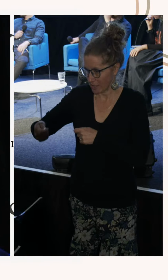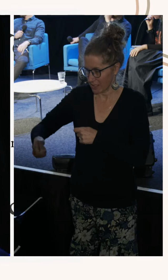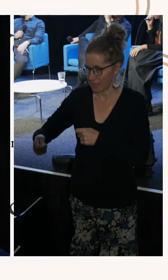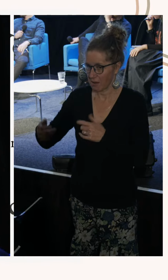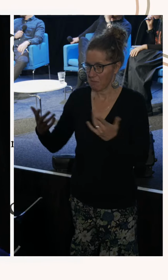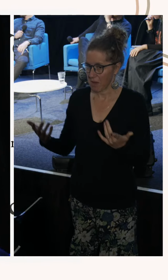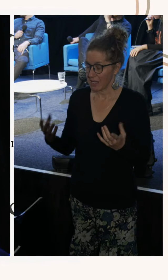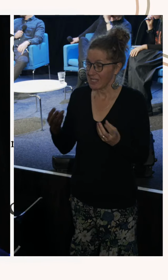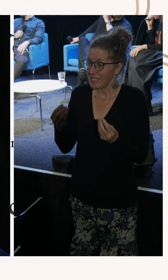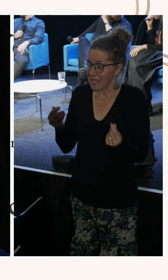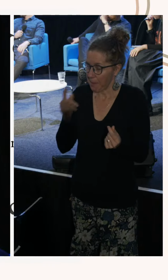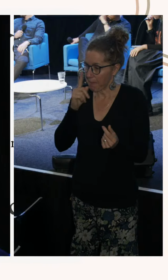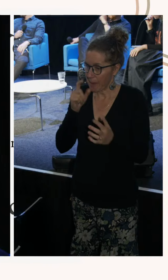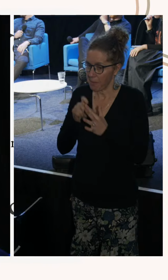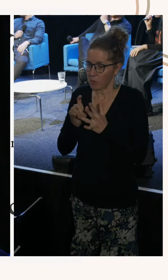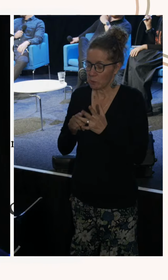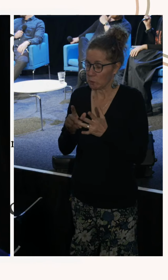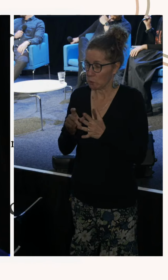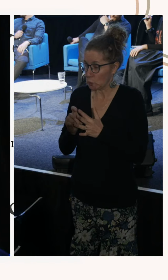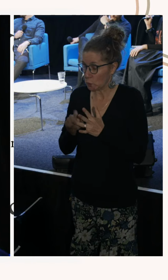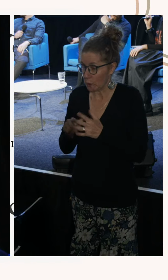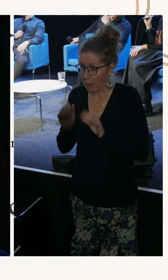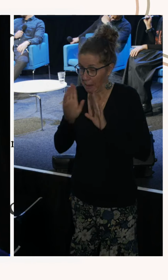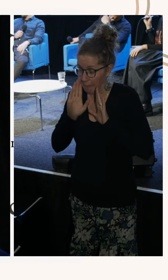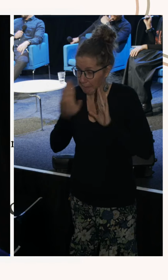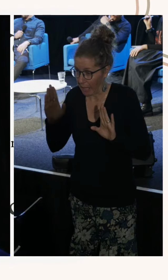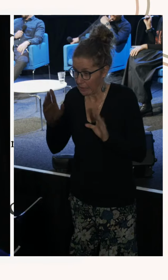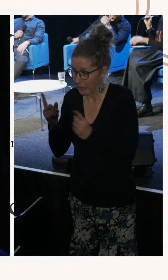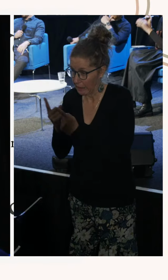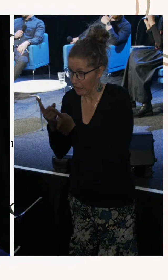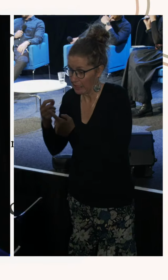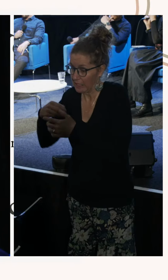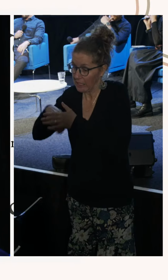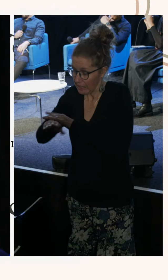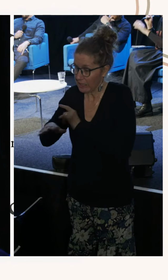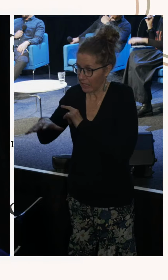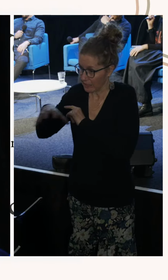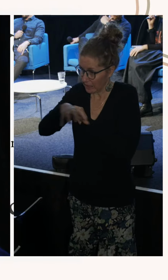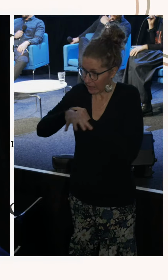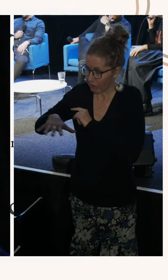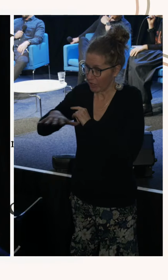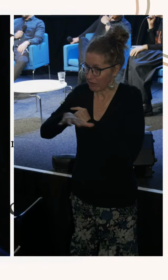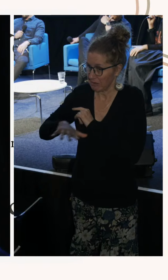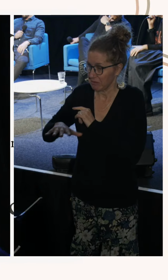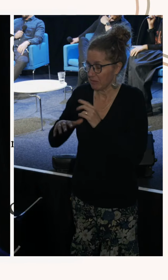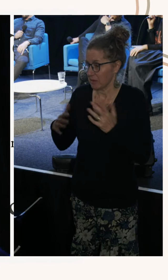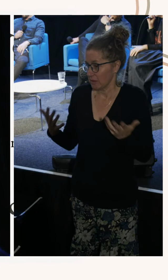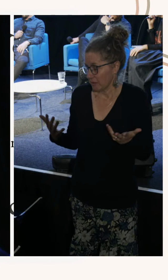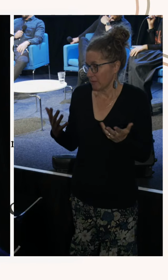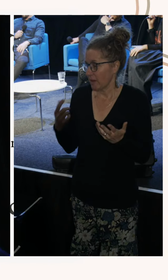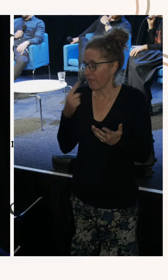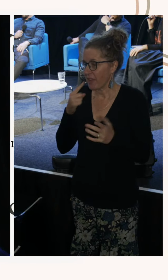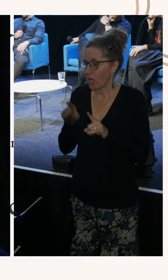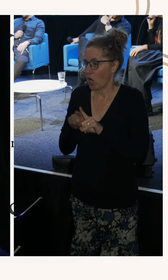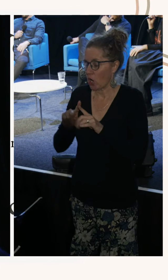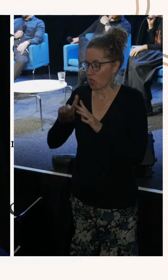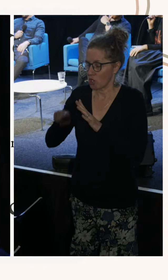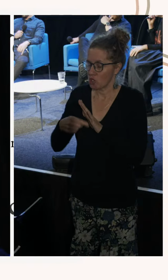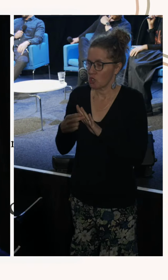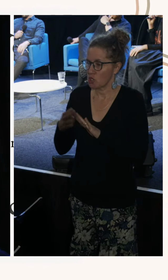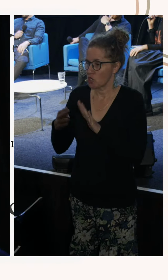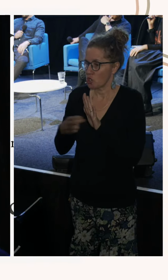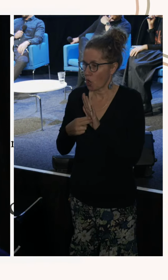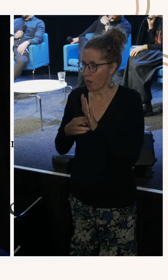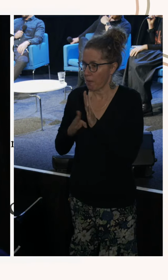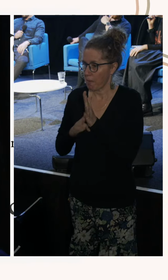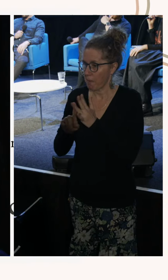that did some amazing things within the constraints of social thrill. I mean, I happen to think John Morrison, for instance, who was someone very